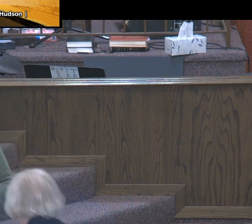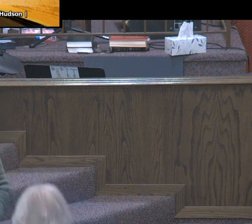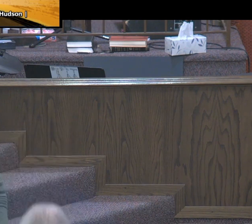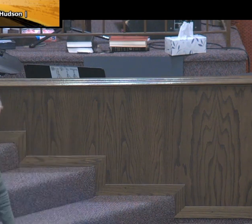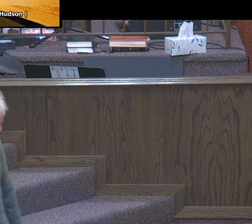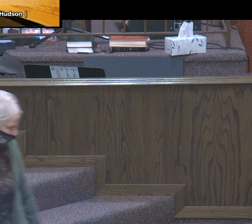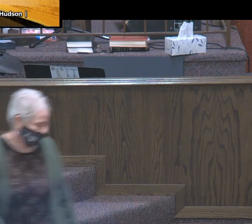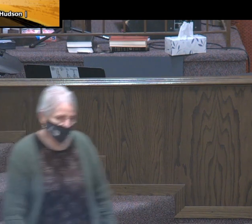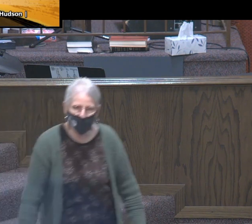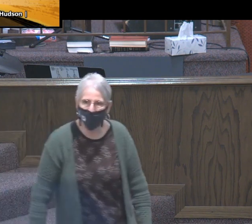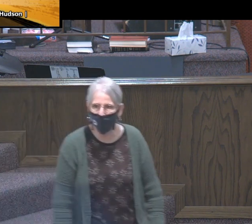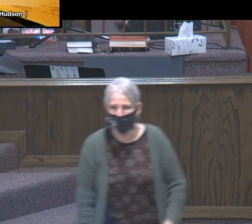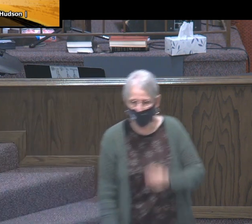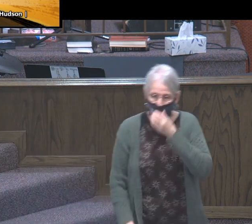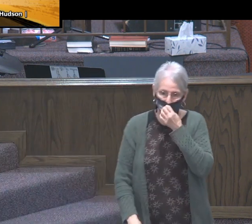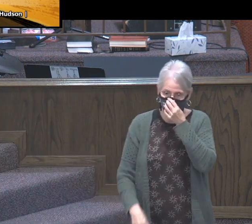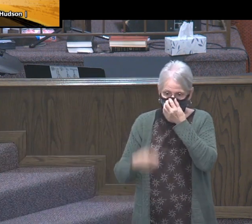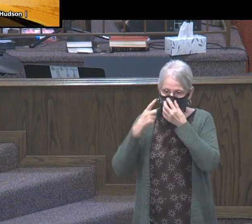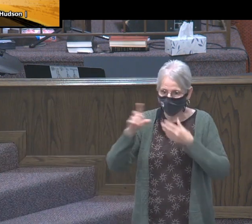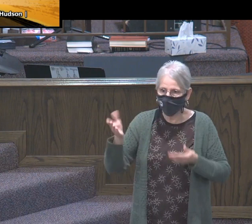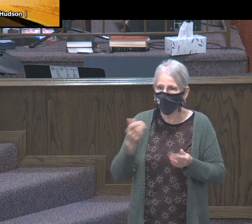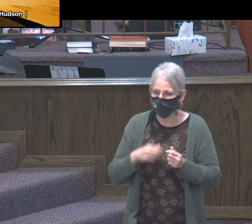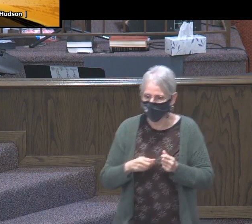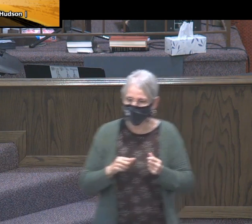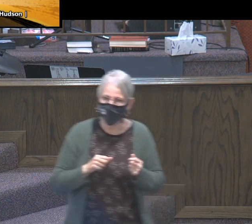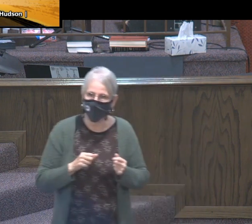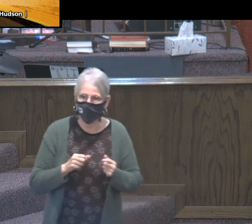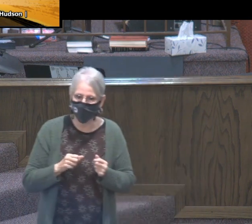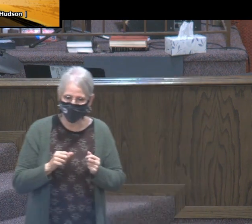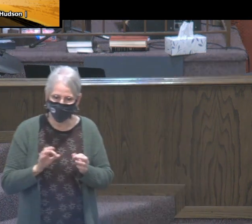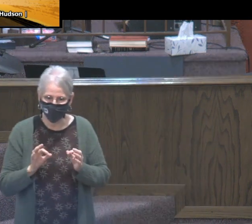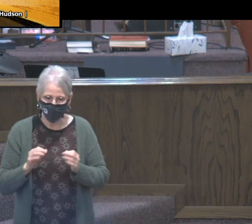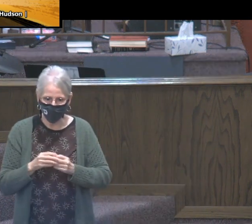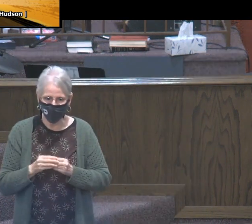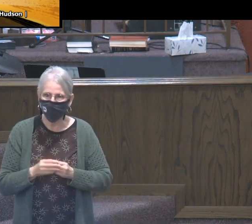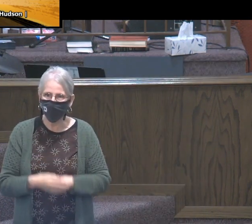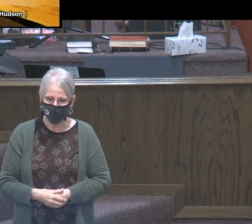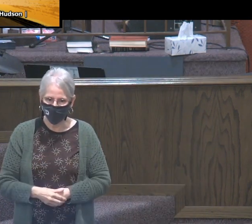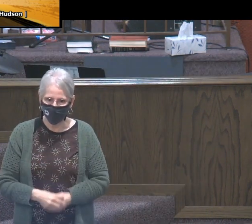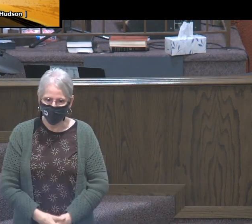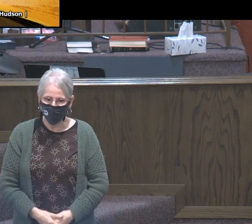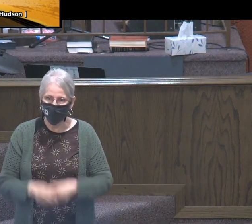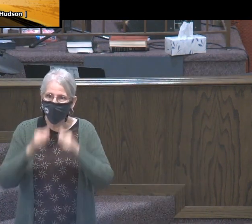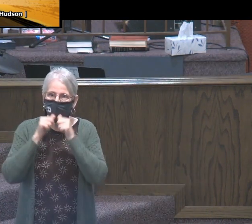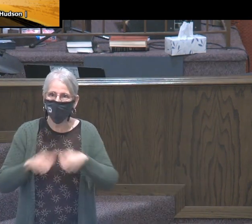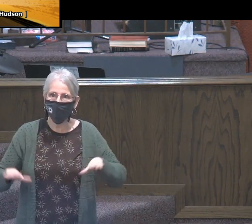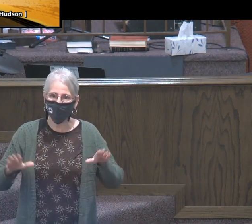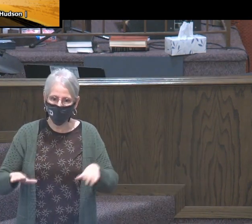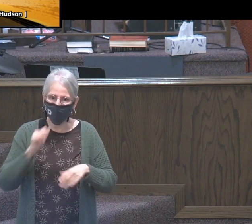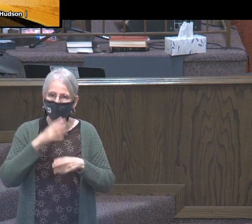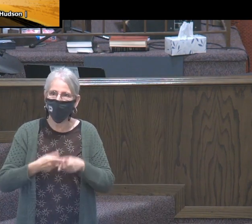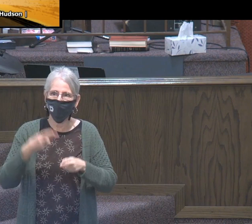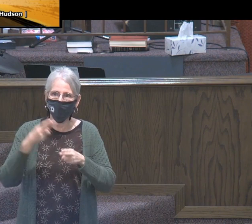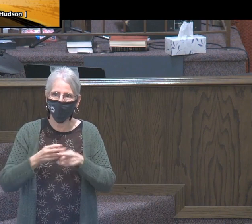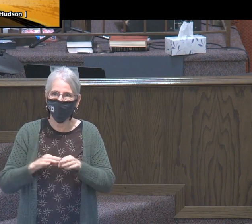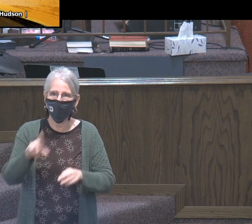the Lord. The glories of my God and King, blessed be